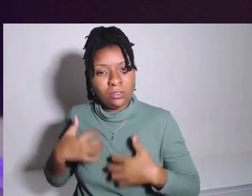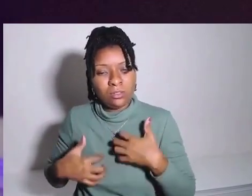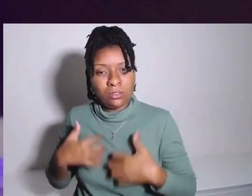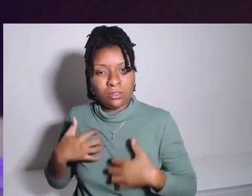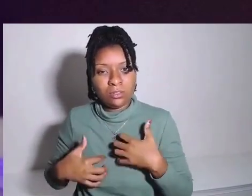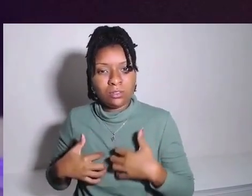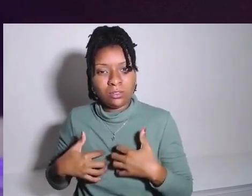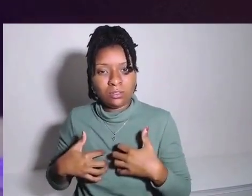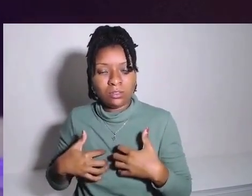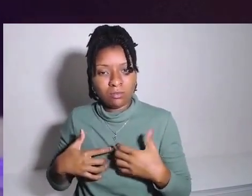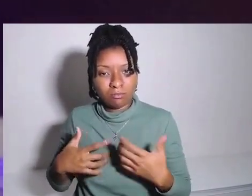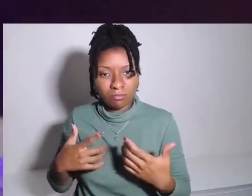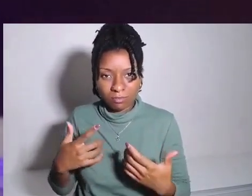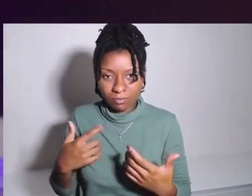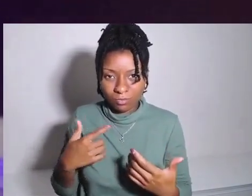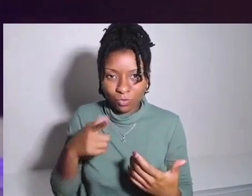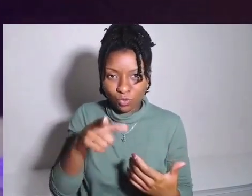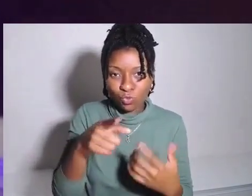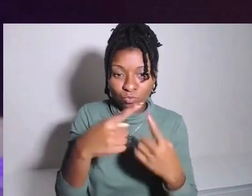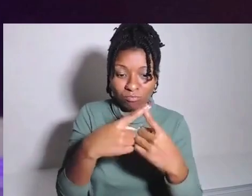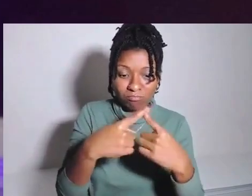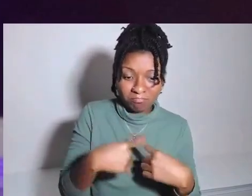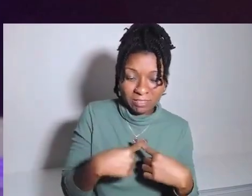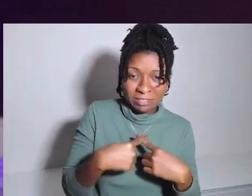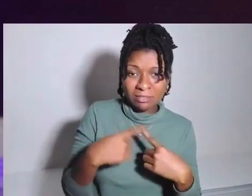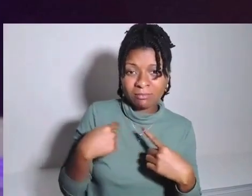I need you.